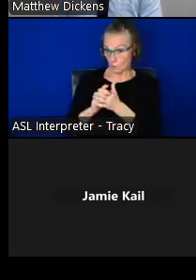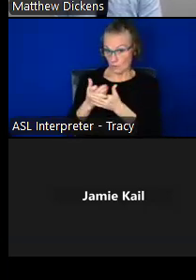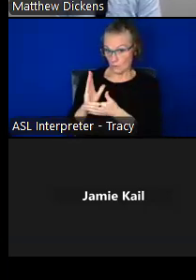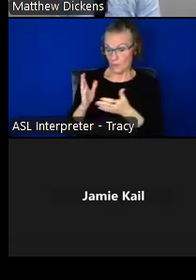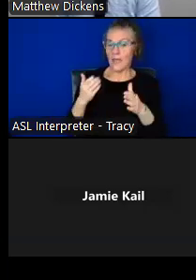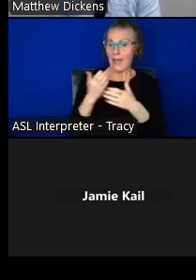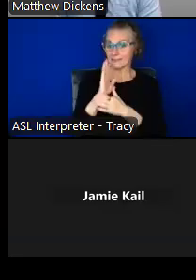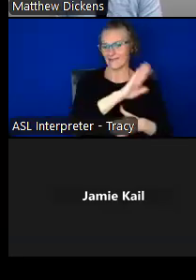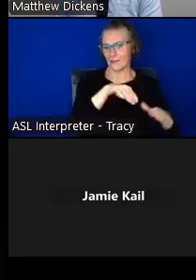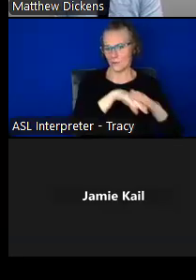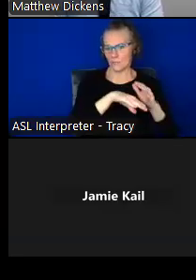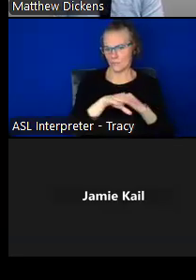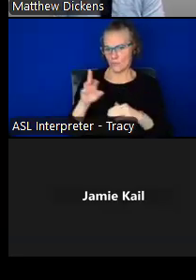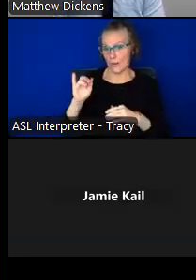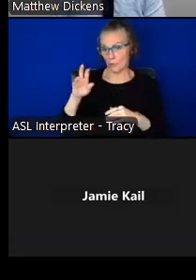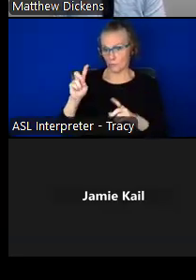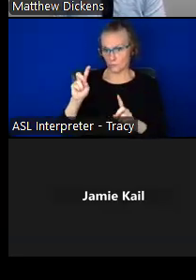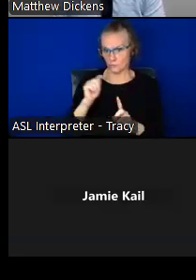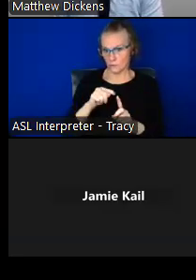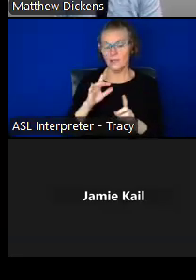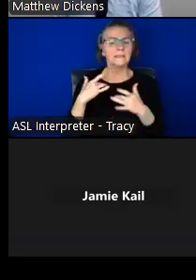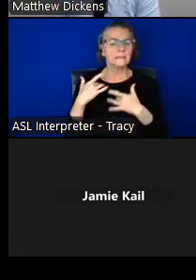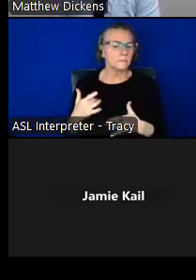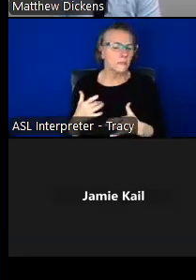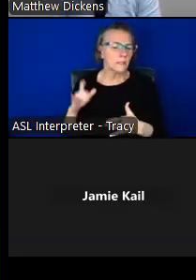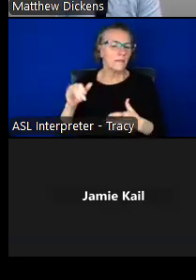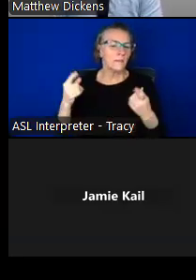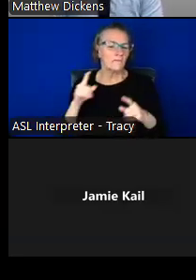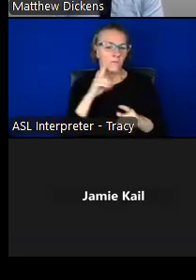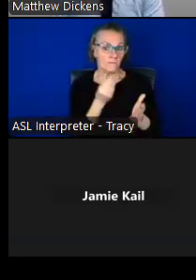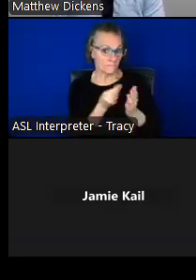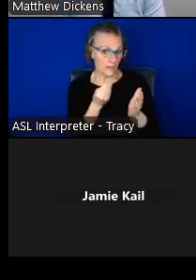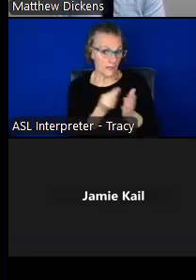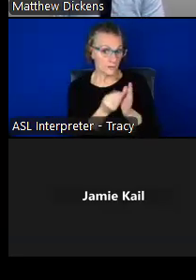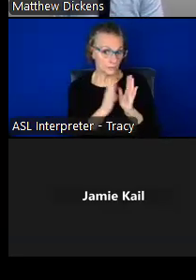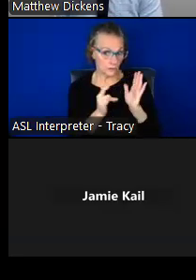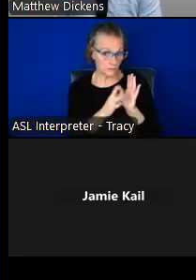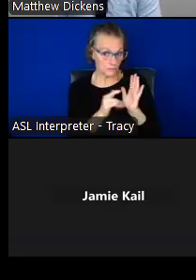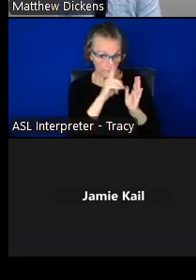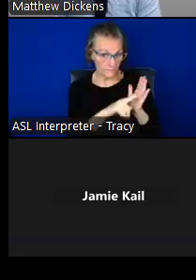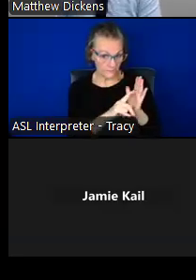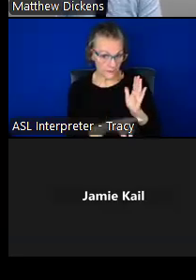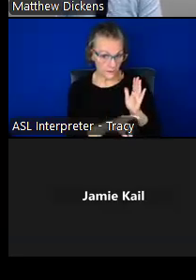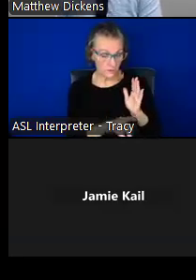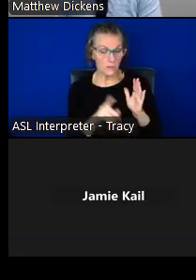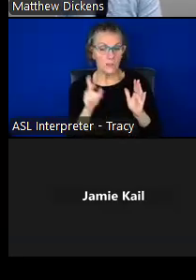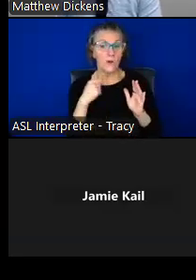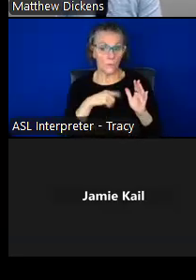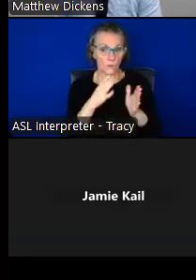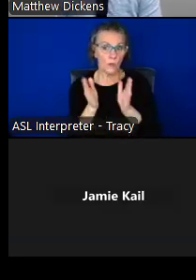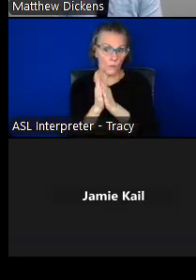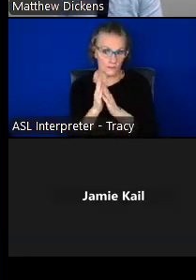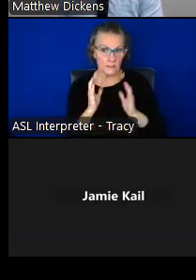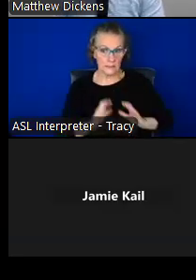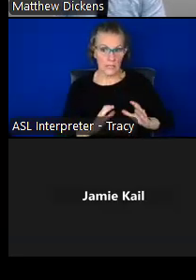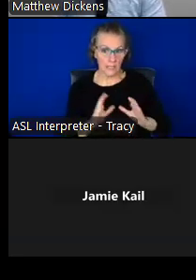access client records. This is typically done for financial exploitation investigations. We will request